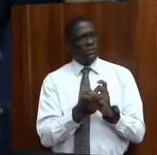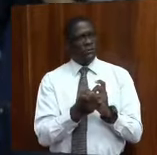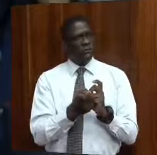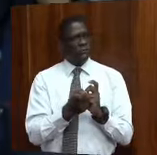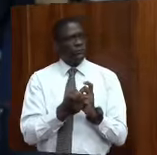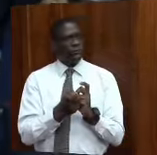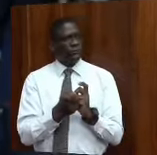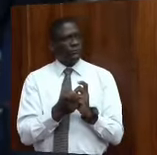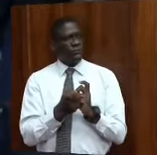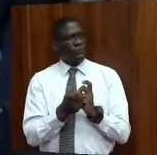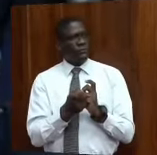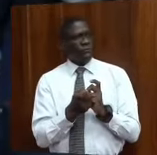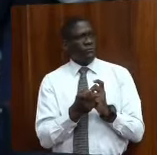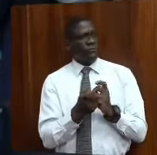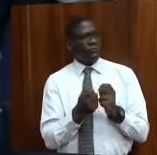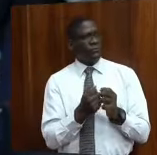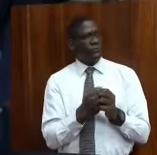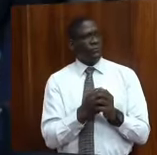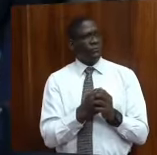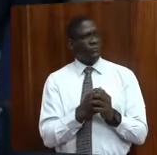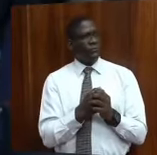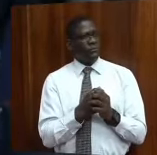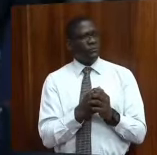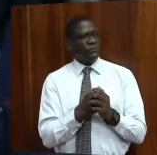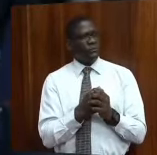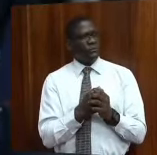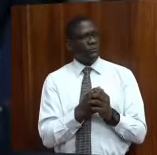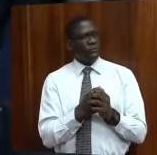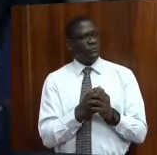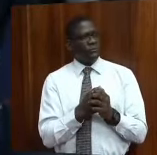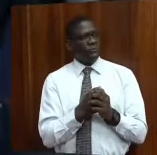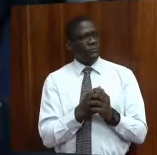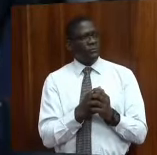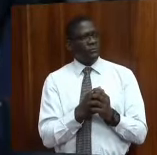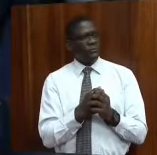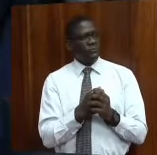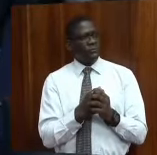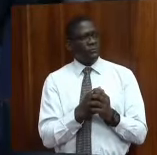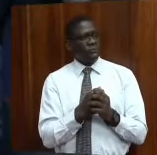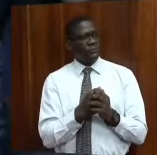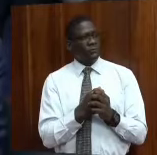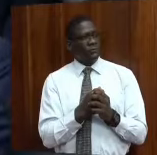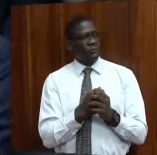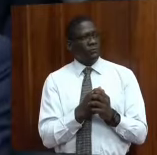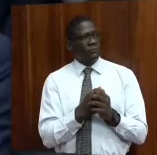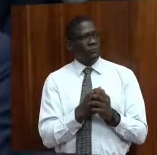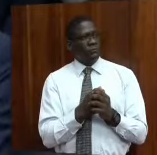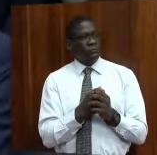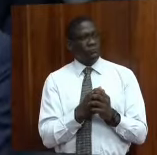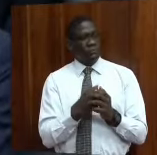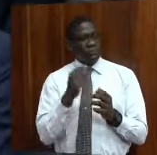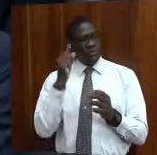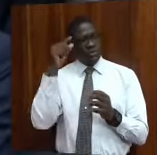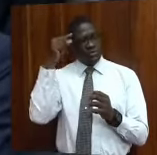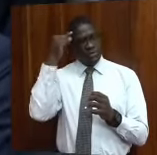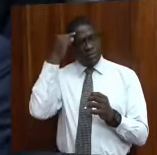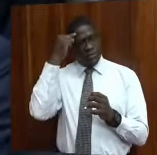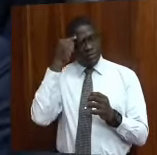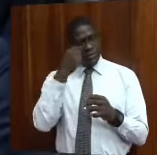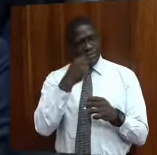officers a $10,000 duty waiver on any vehicle purchased from July 2022